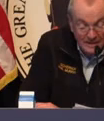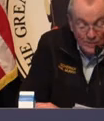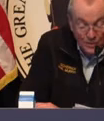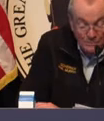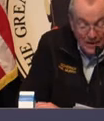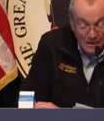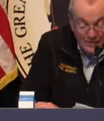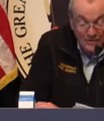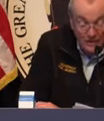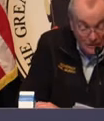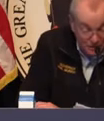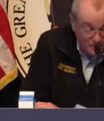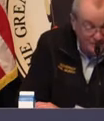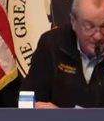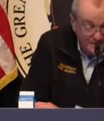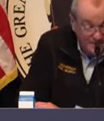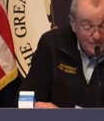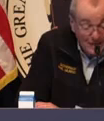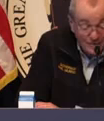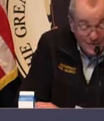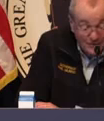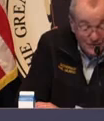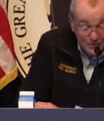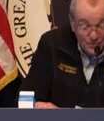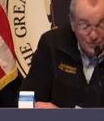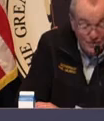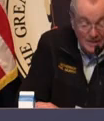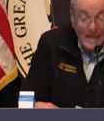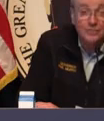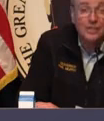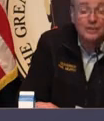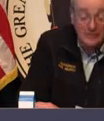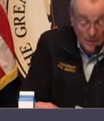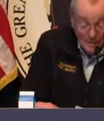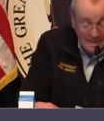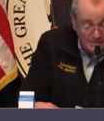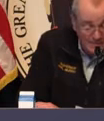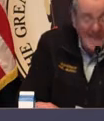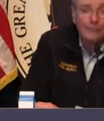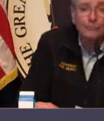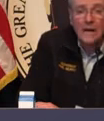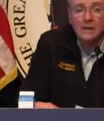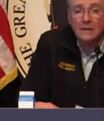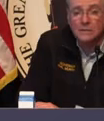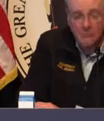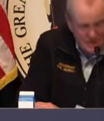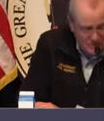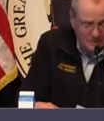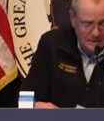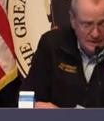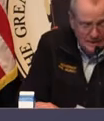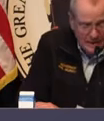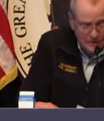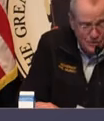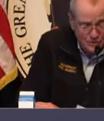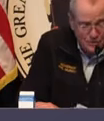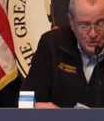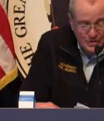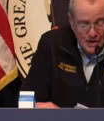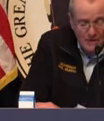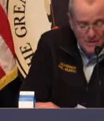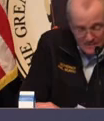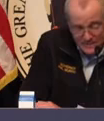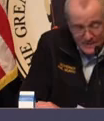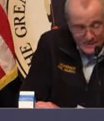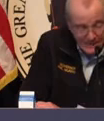nearby Kingwood Barracks to lunch. Rowdy met a few of the troopers last year when he had a bad wreck on his bicycle, and the troopers